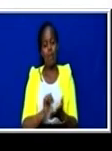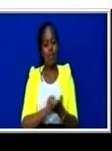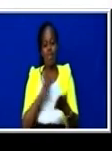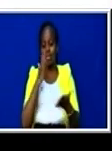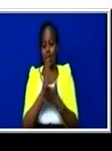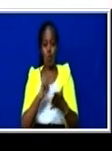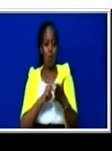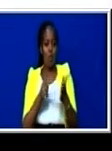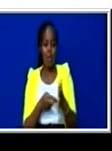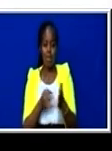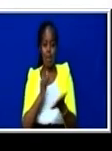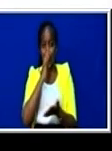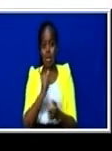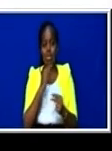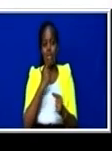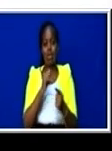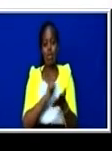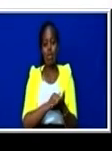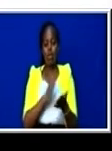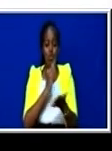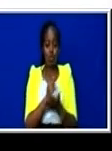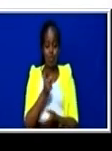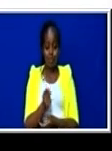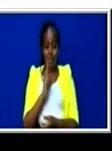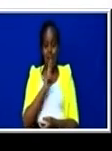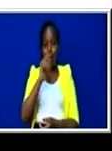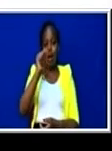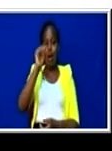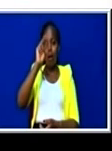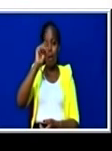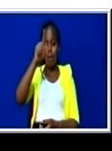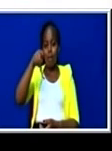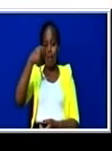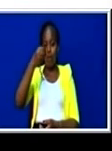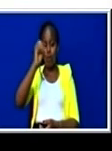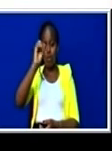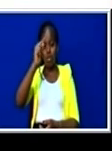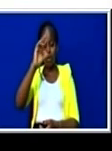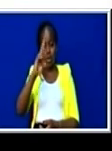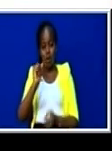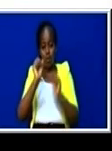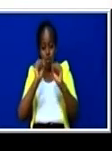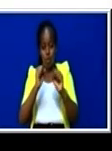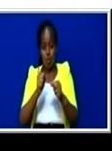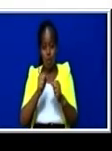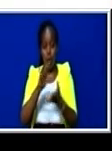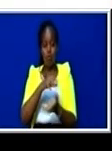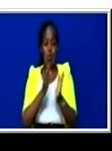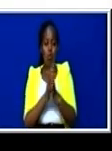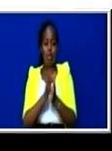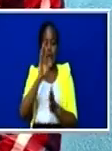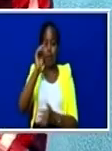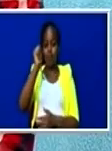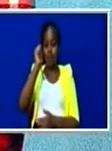exactly what we mean by proteins being amphoteric. They Yeah, react both in both acids and